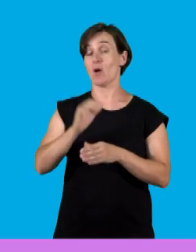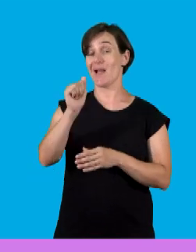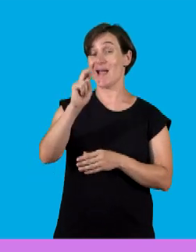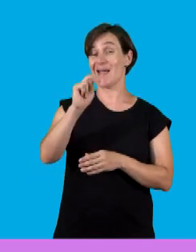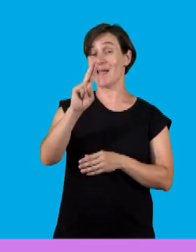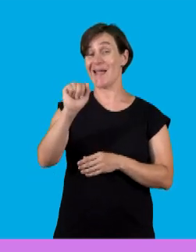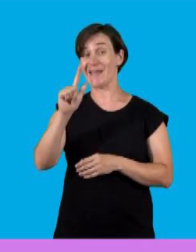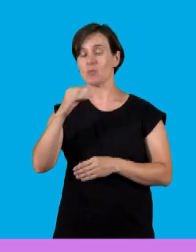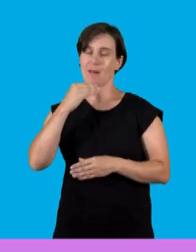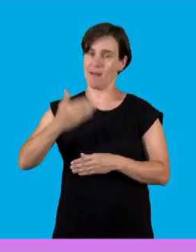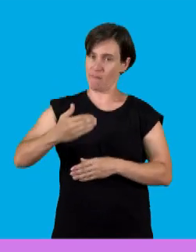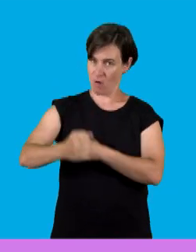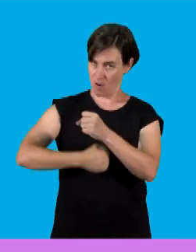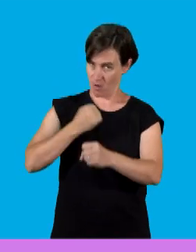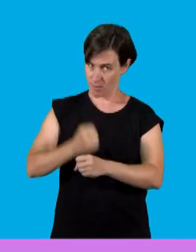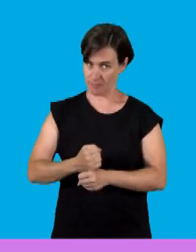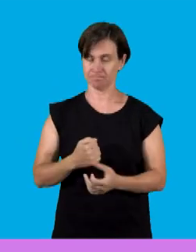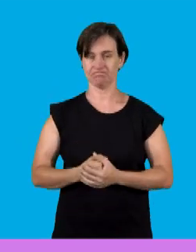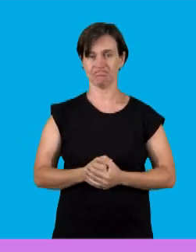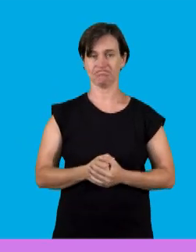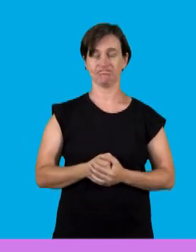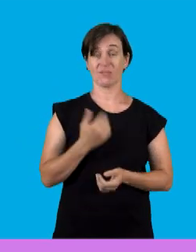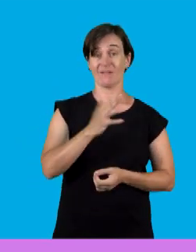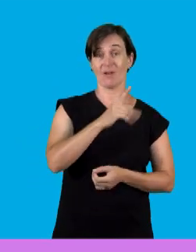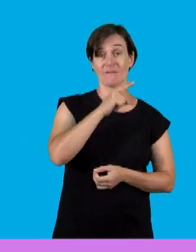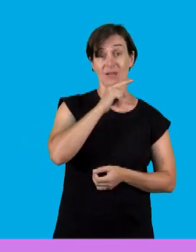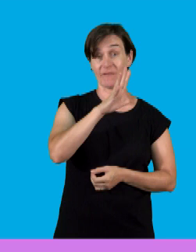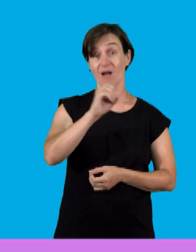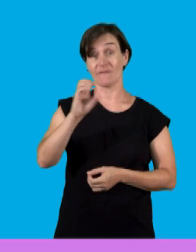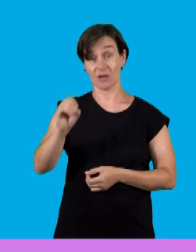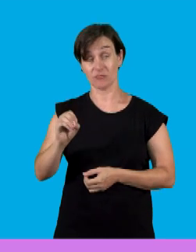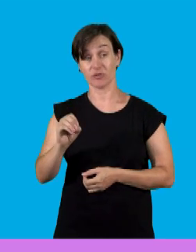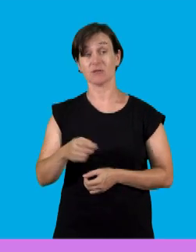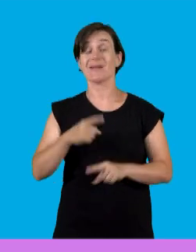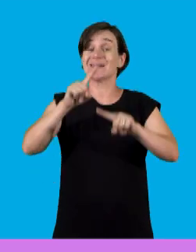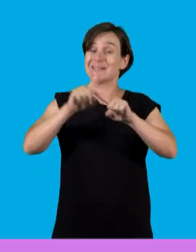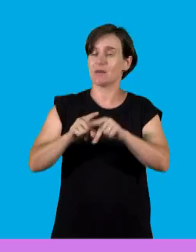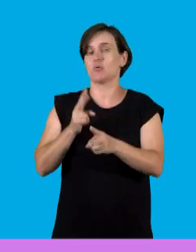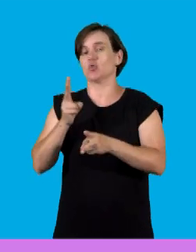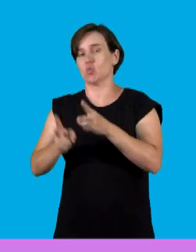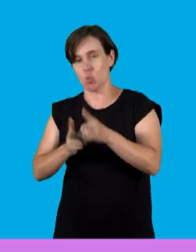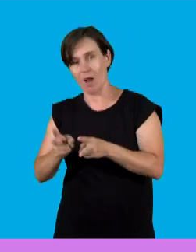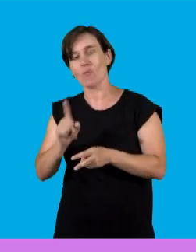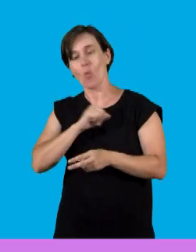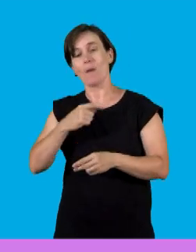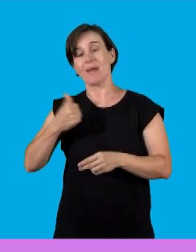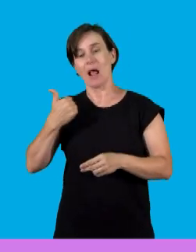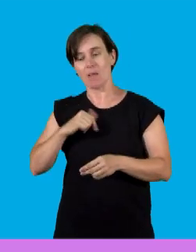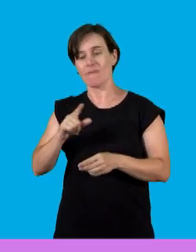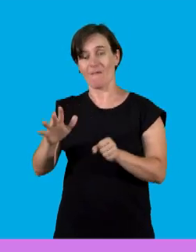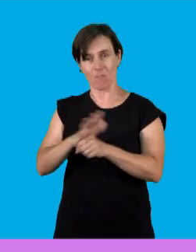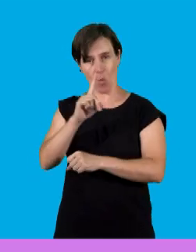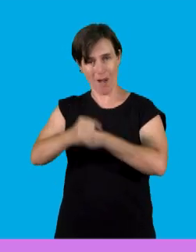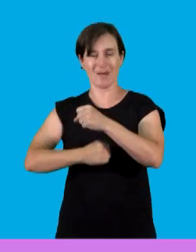So therefore I'll take the 5,500 and I will multiply that by 12 to see what